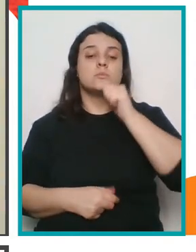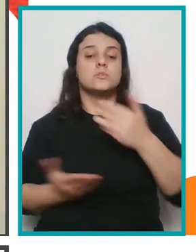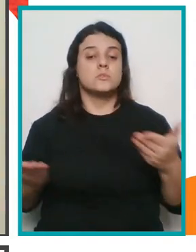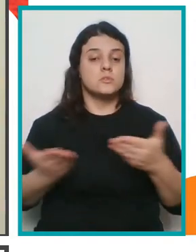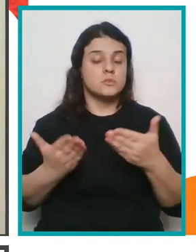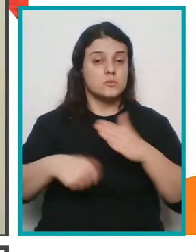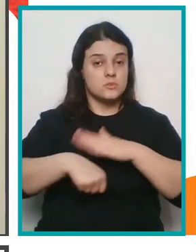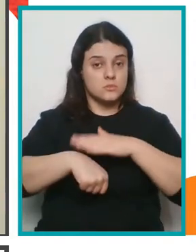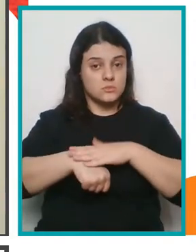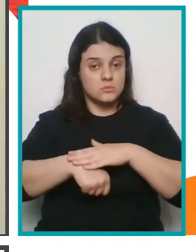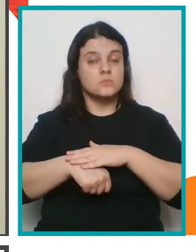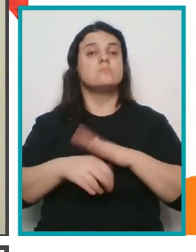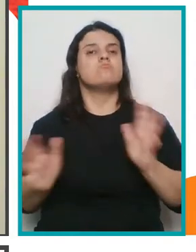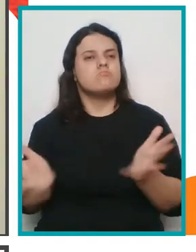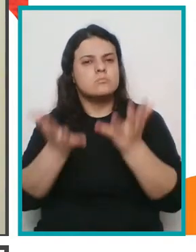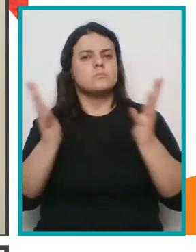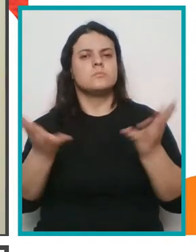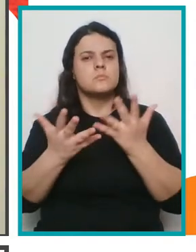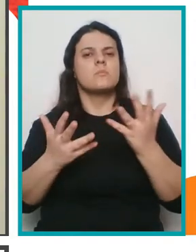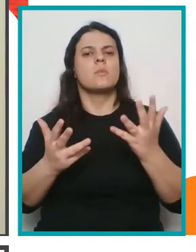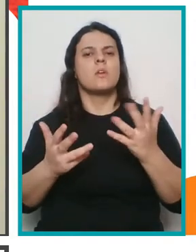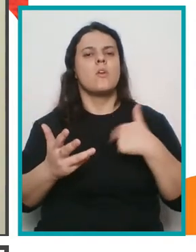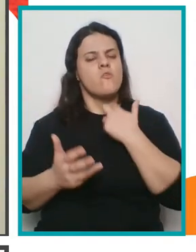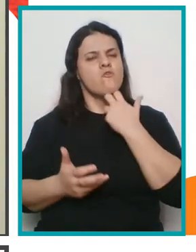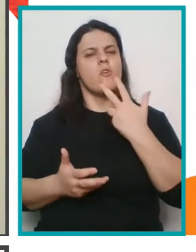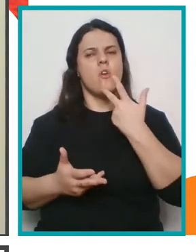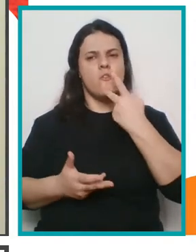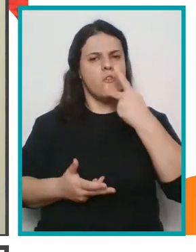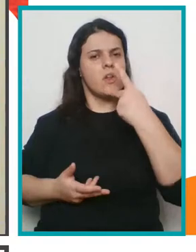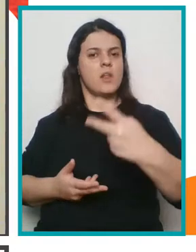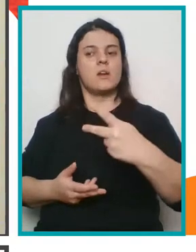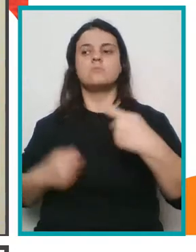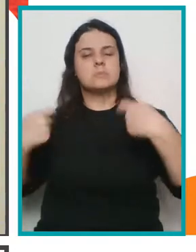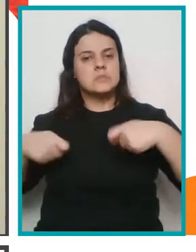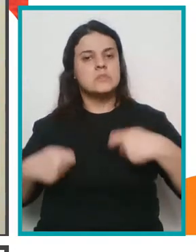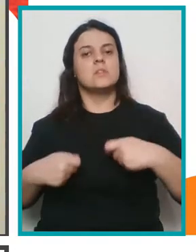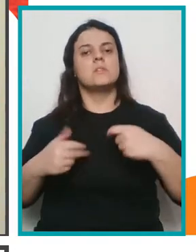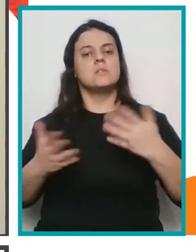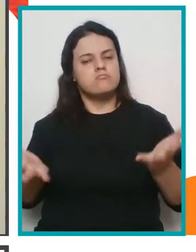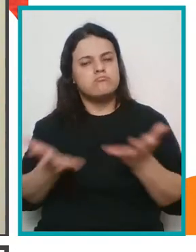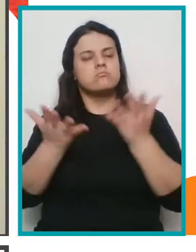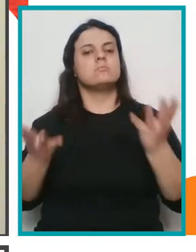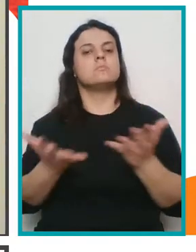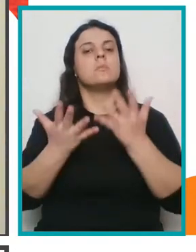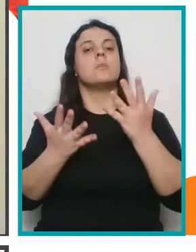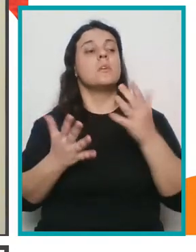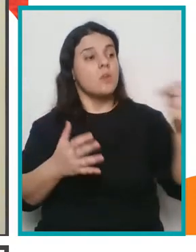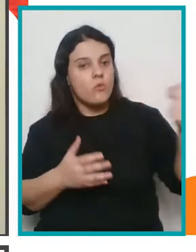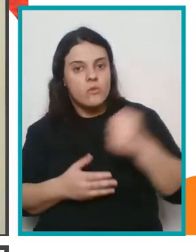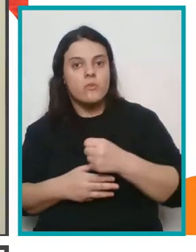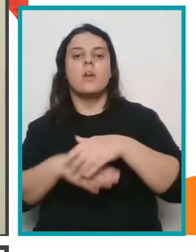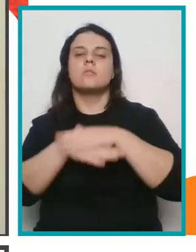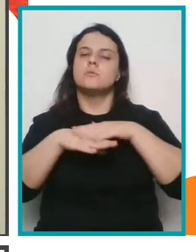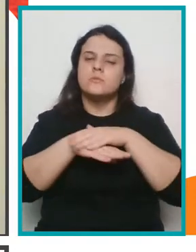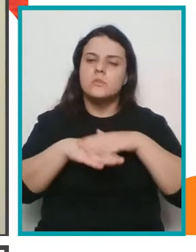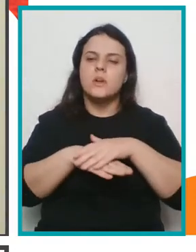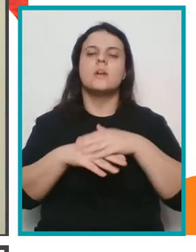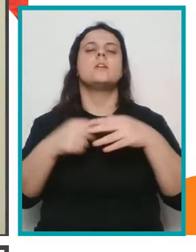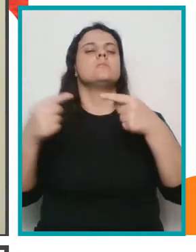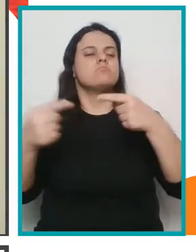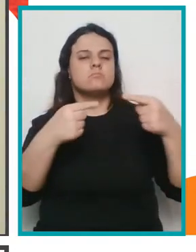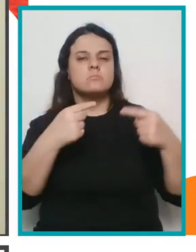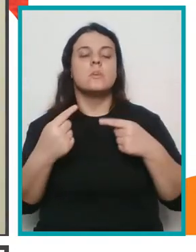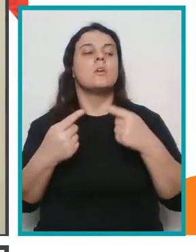discussions, bringing them to the tables of negotiations. We need to see more women on these